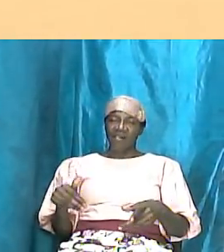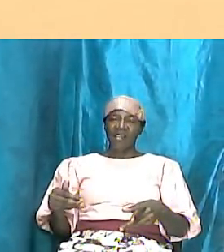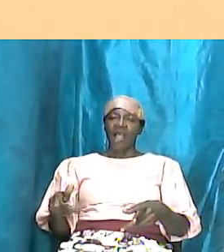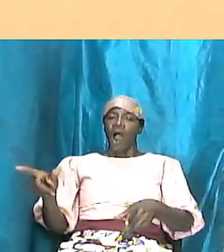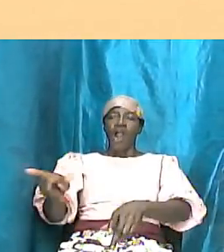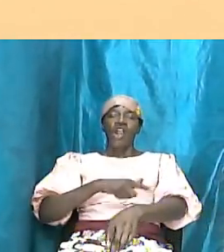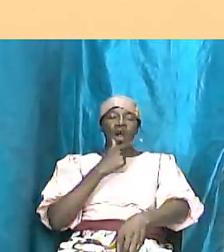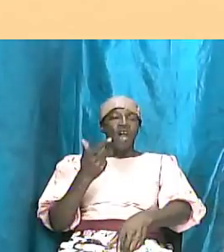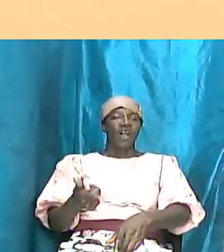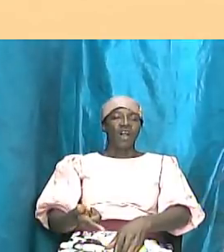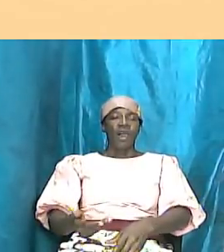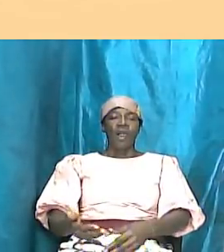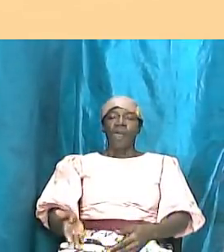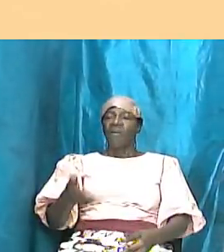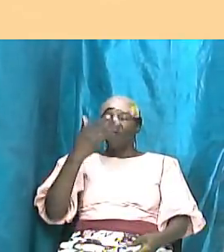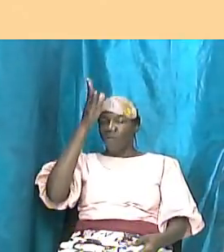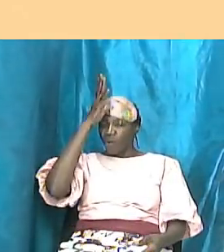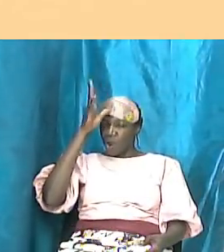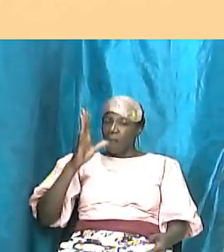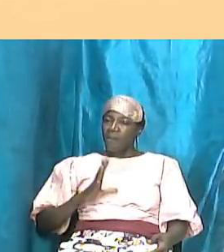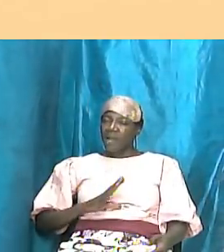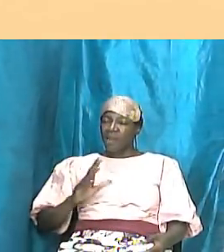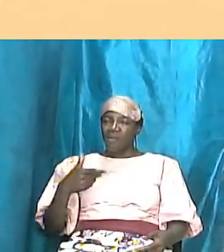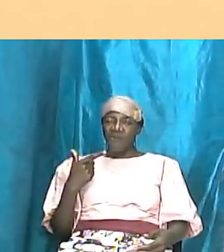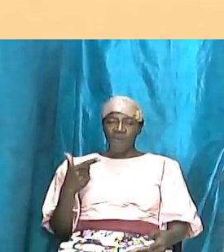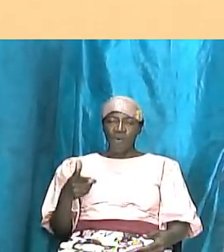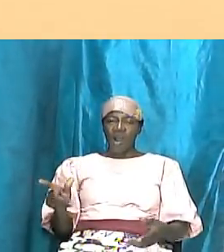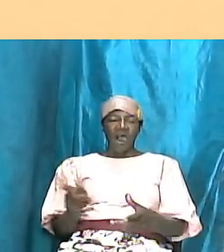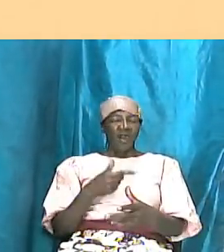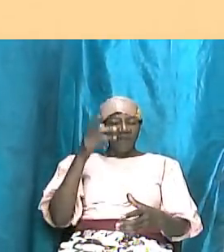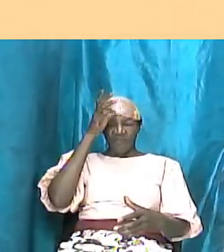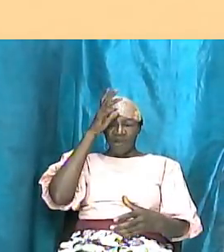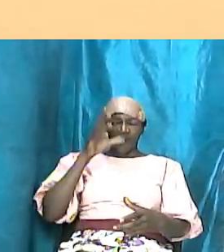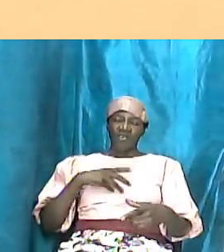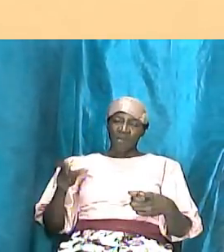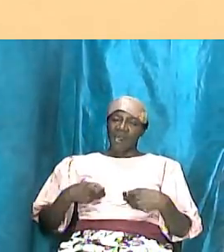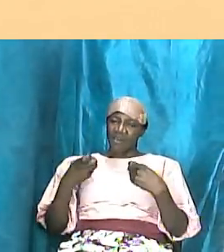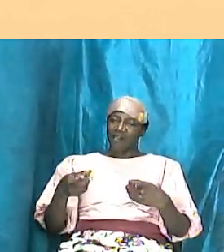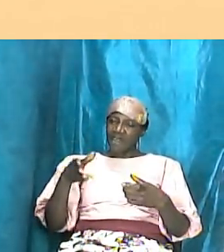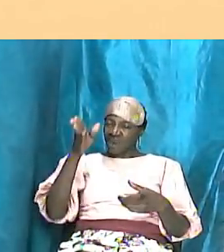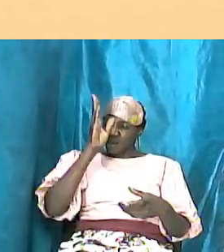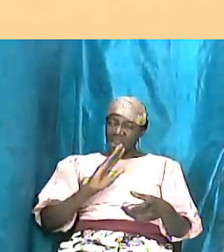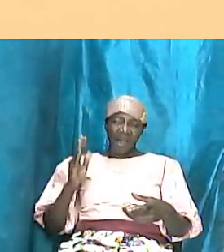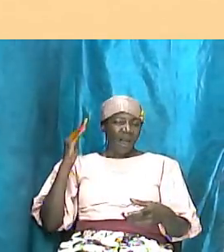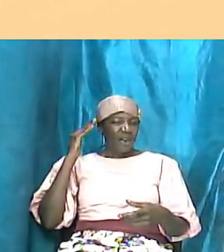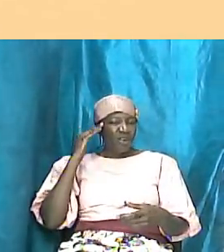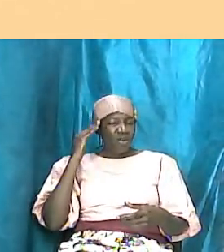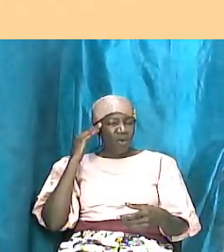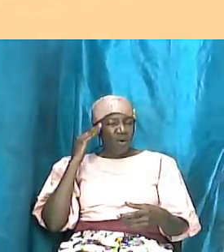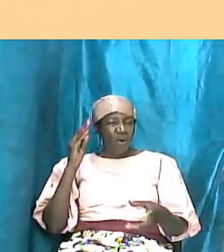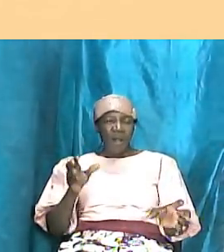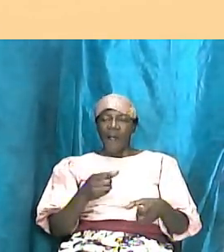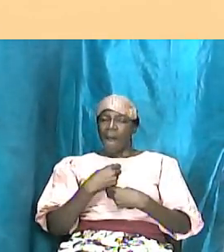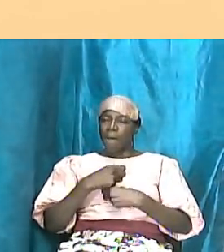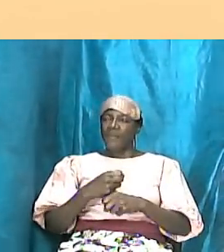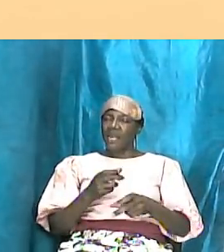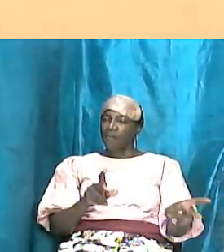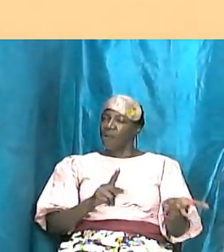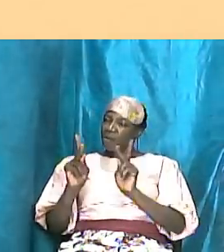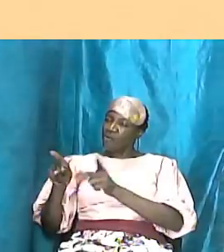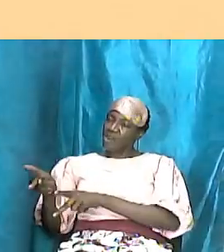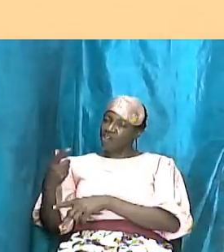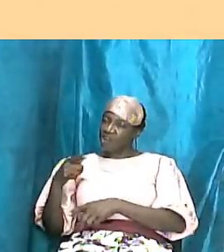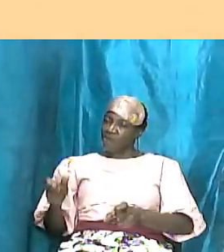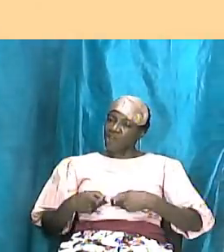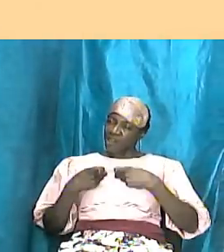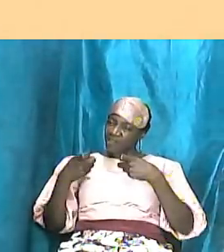came. So before Adam even got the chance to sin, God knew that he was going to sin. And God made preparation for the sin. And God